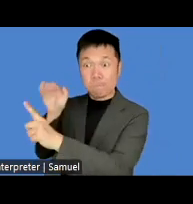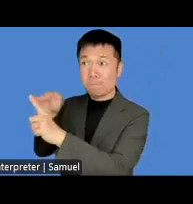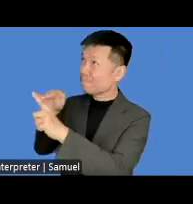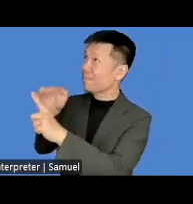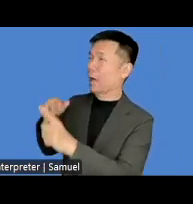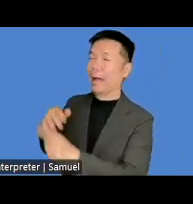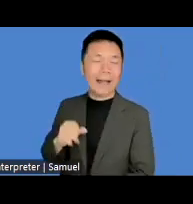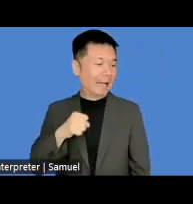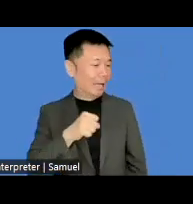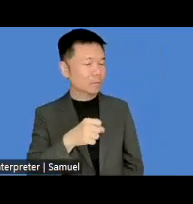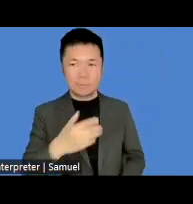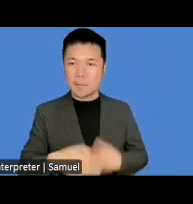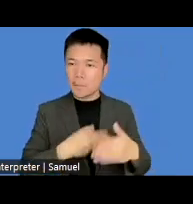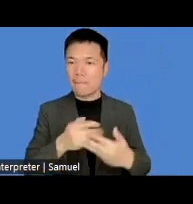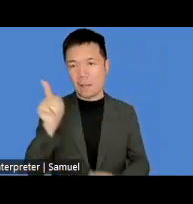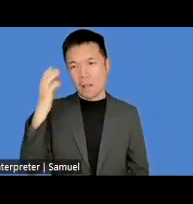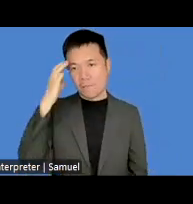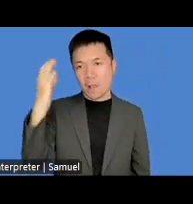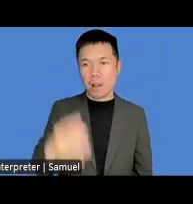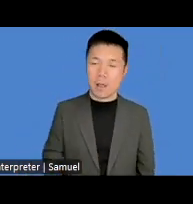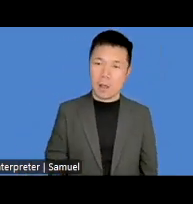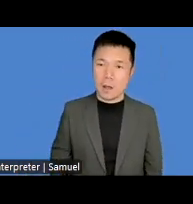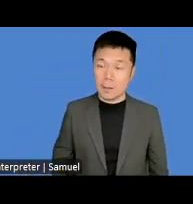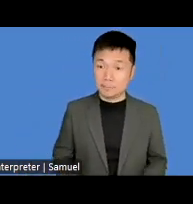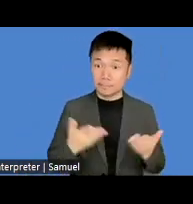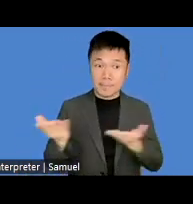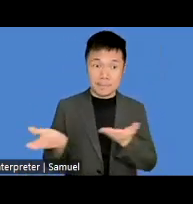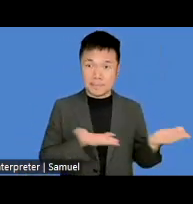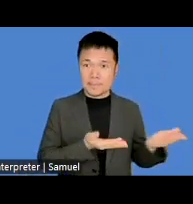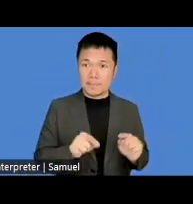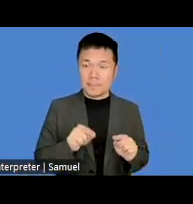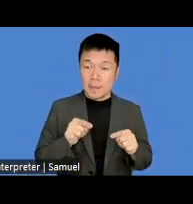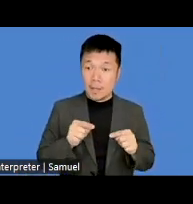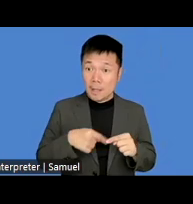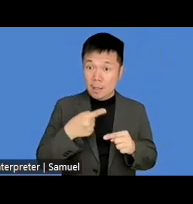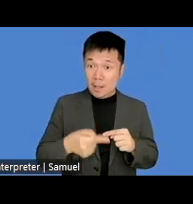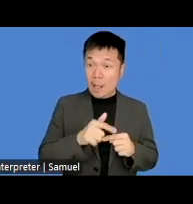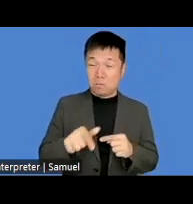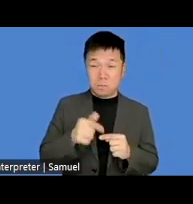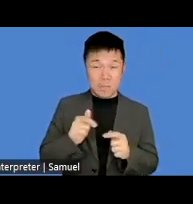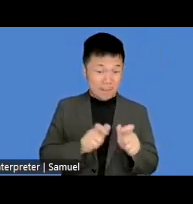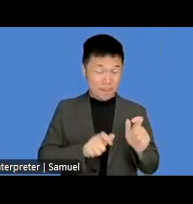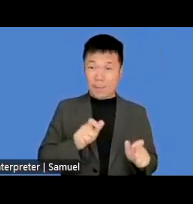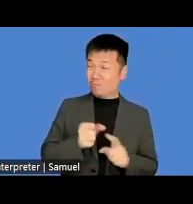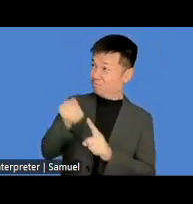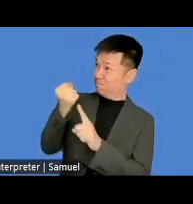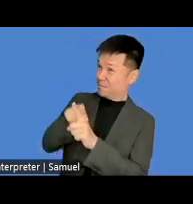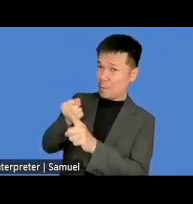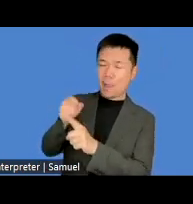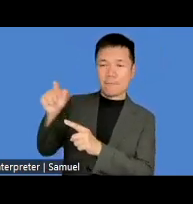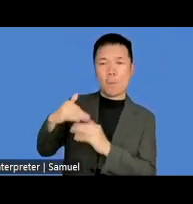increase of people with albinism who have excelled academically and who can champion the cause. We also have an improved political